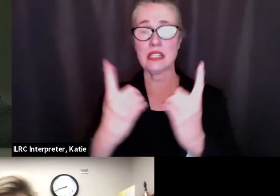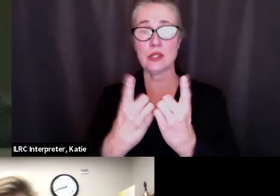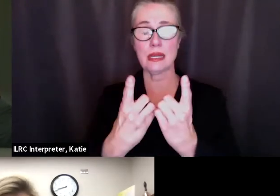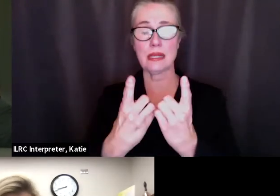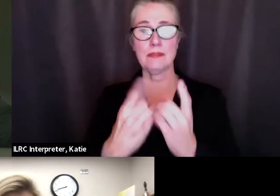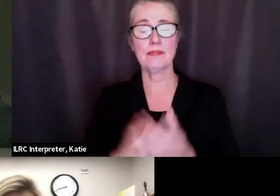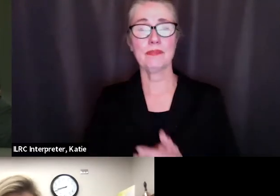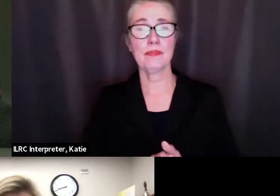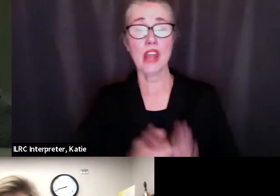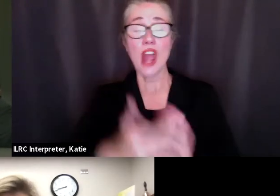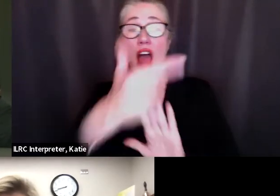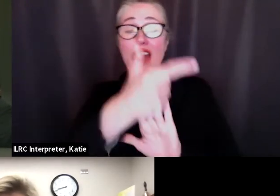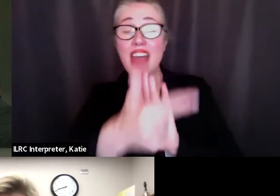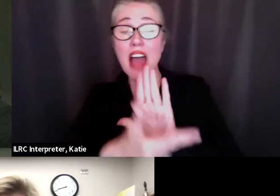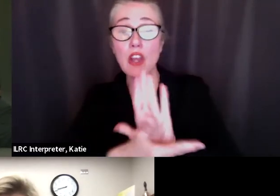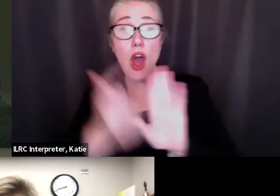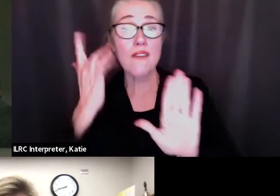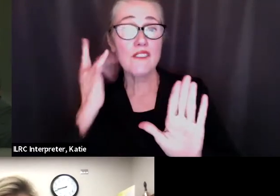that